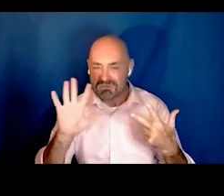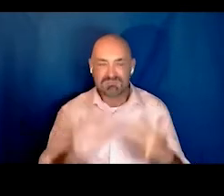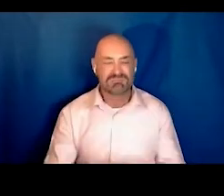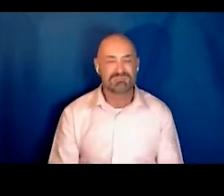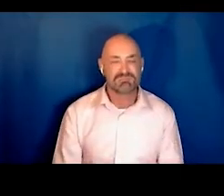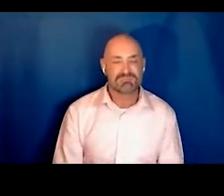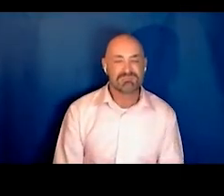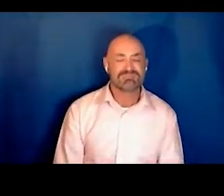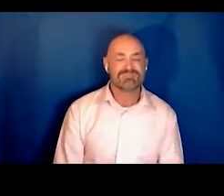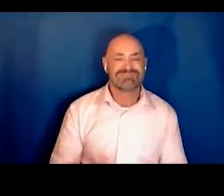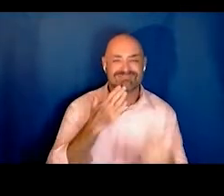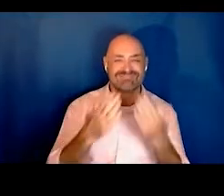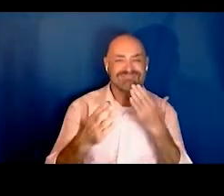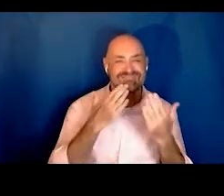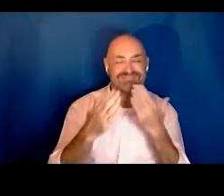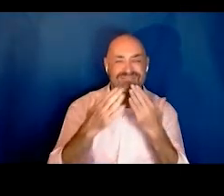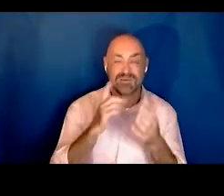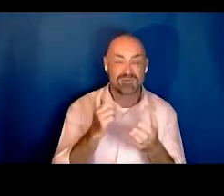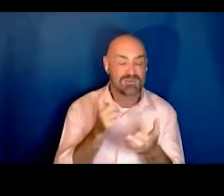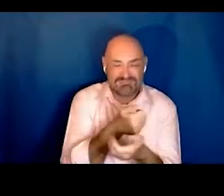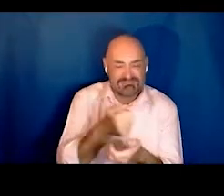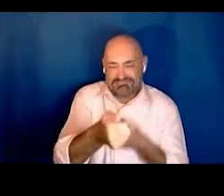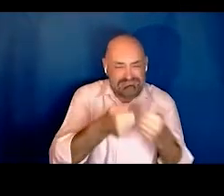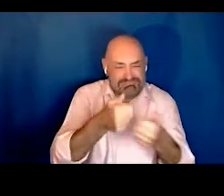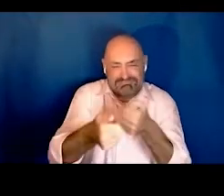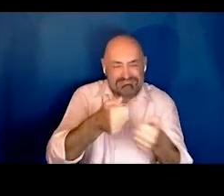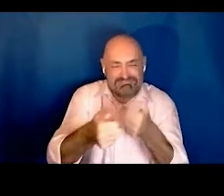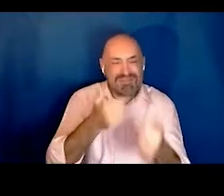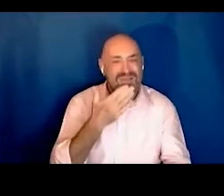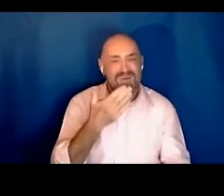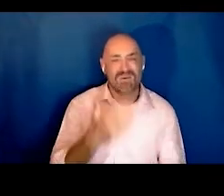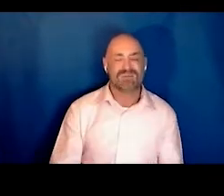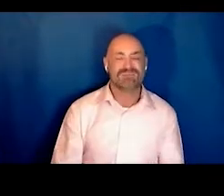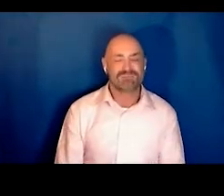Great, and thanks everyone for jumping on and answering.